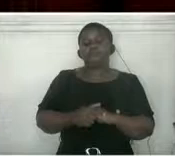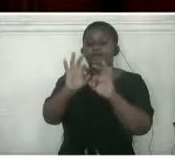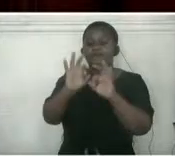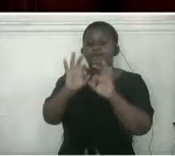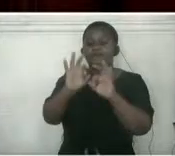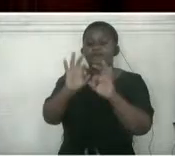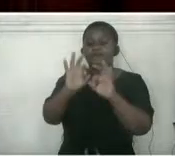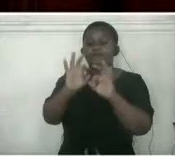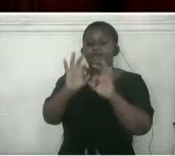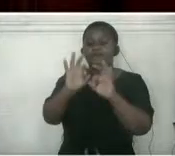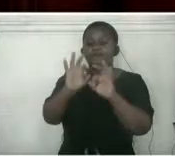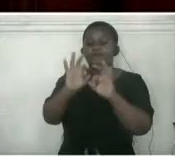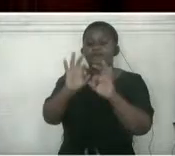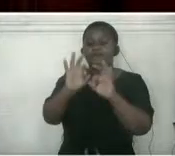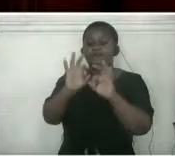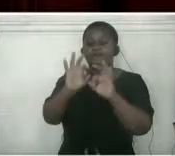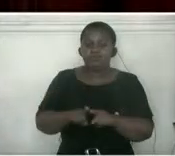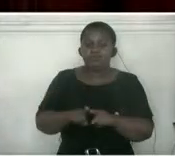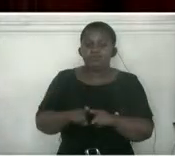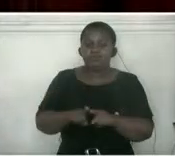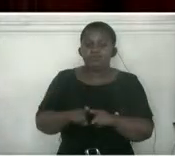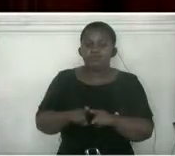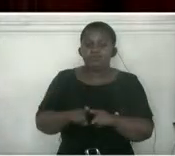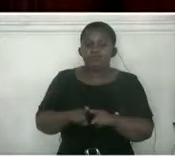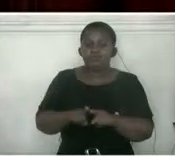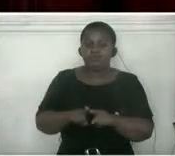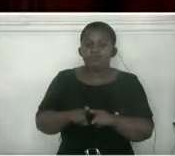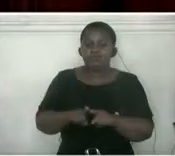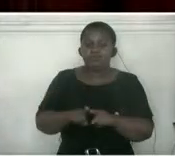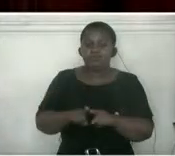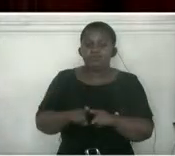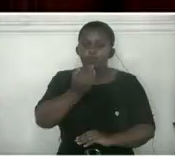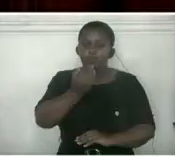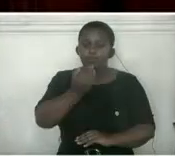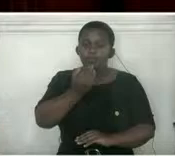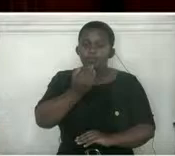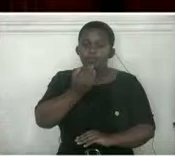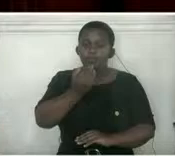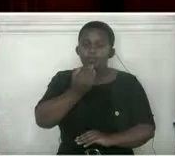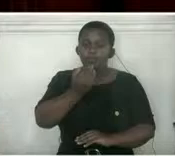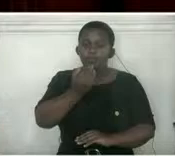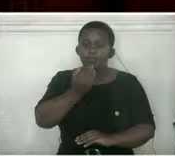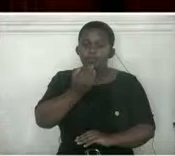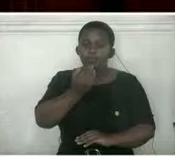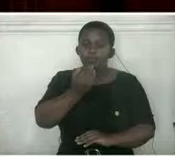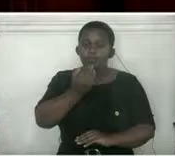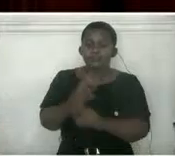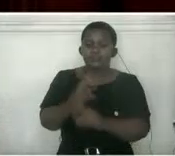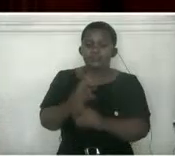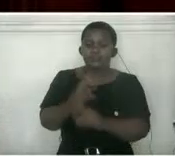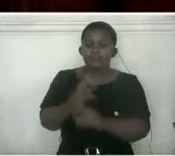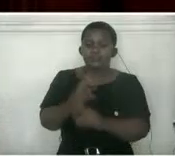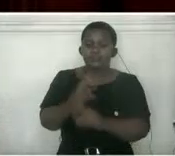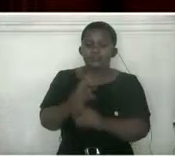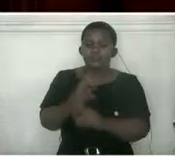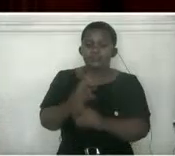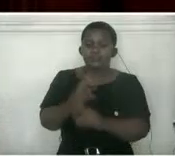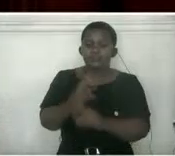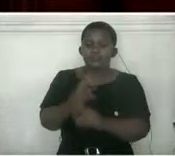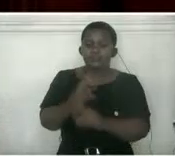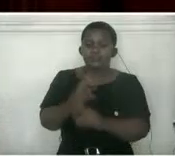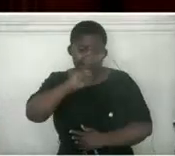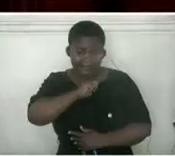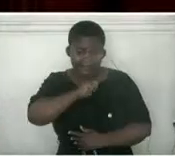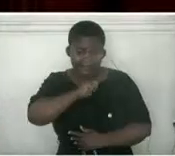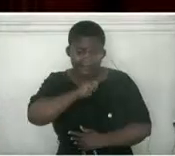We also wish to extend our greetings to the House of Traditional Leaders in the province, led